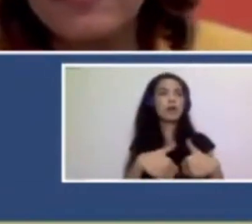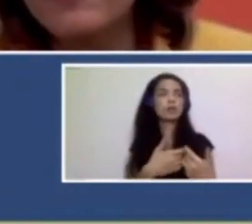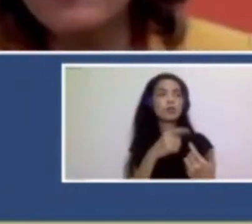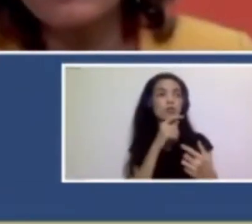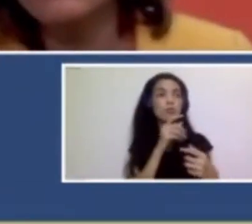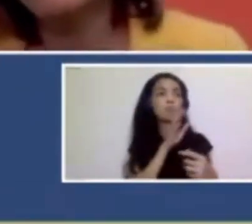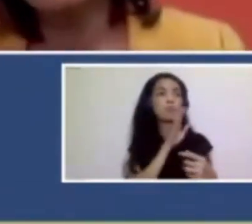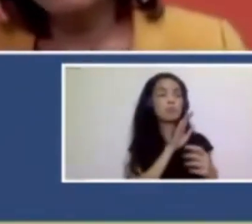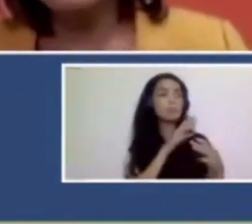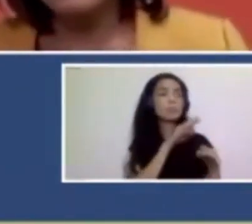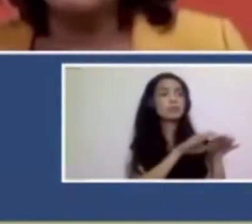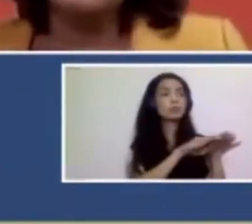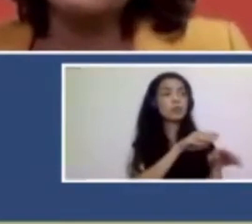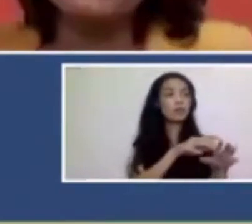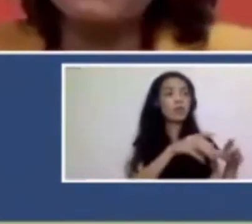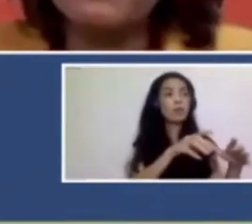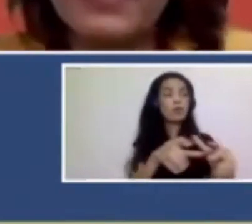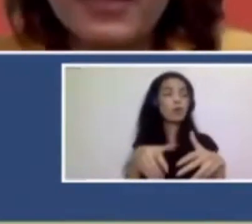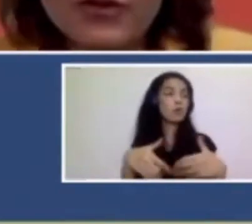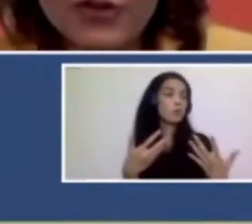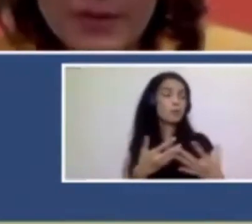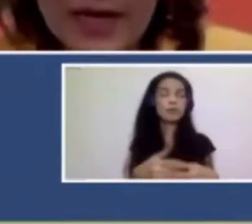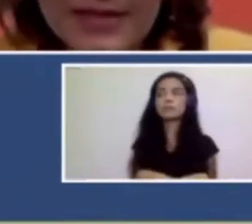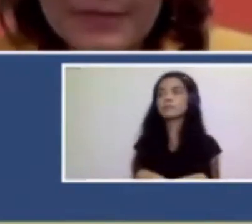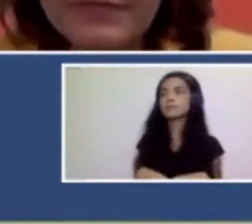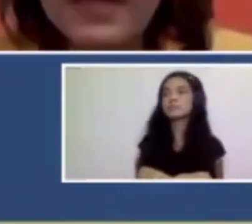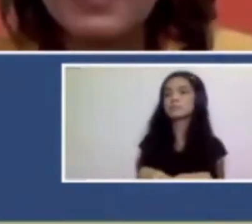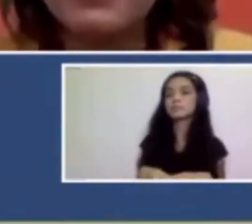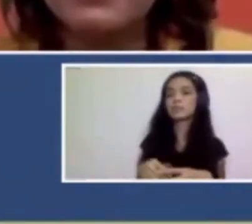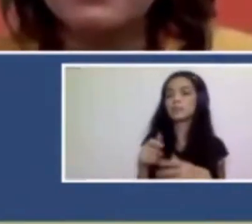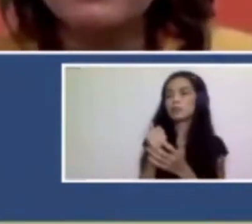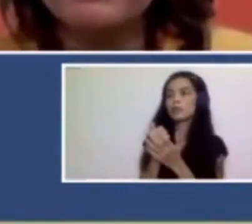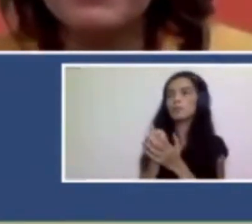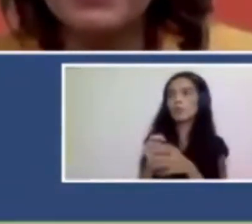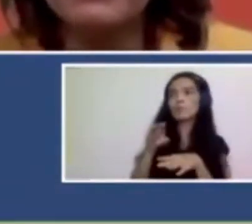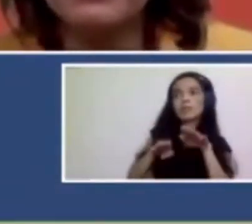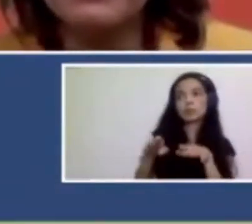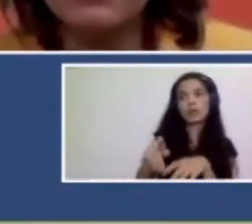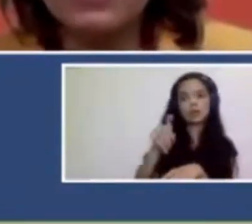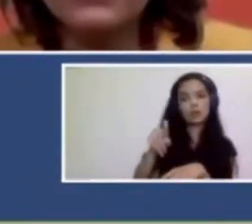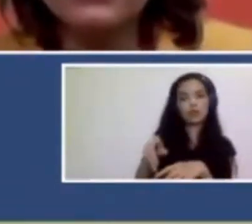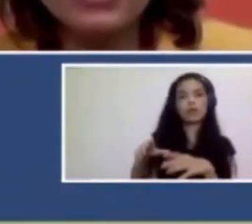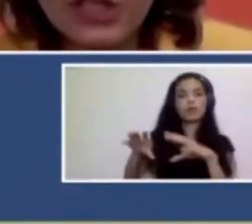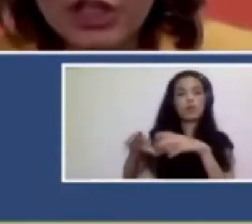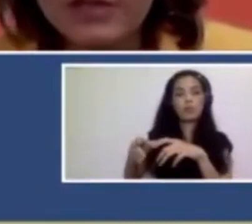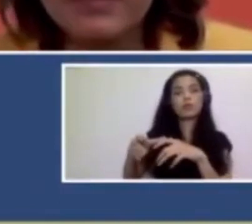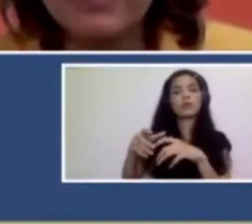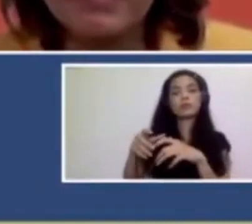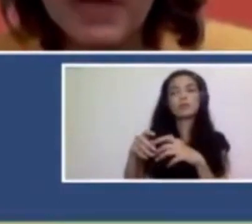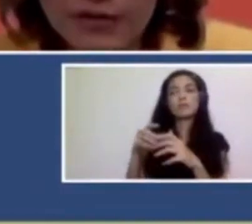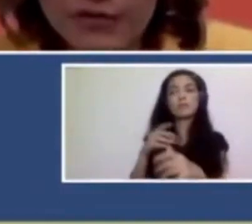those communities? It's very customized. Okay. The idea was to